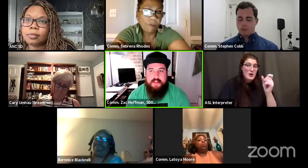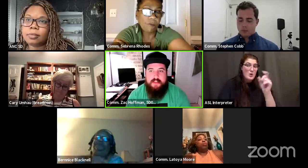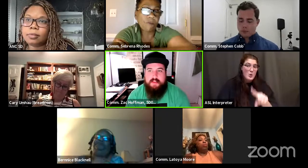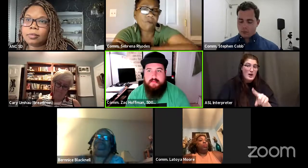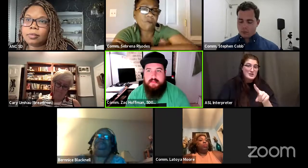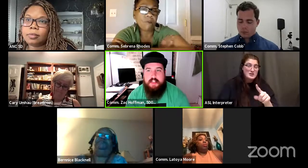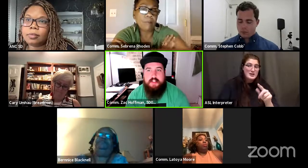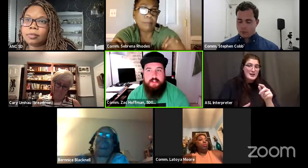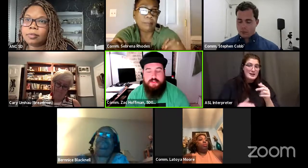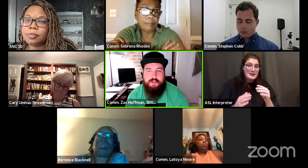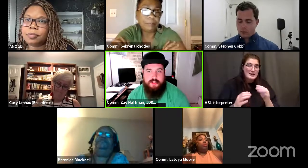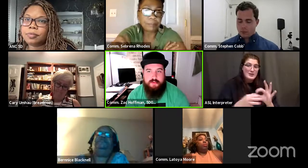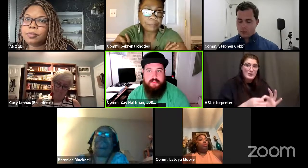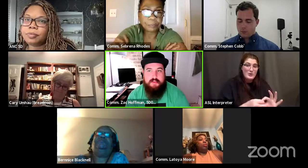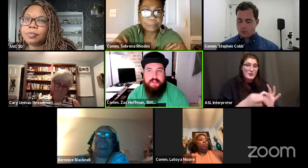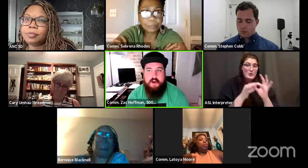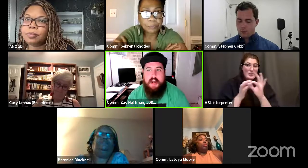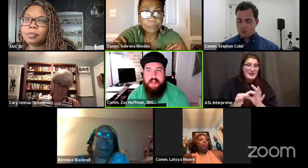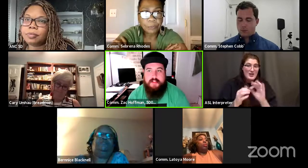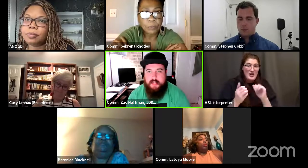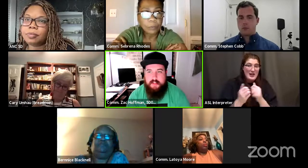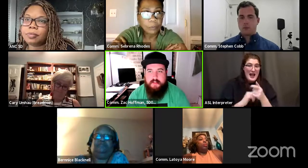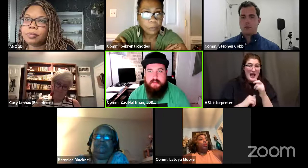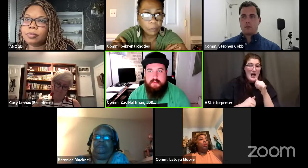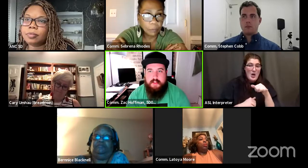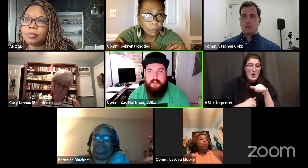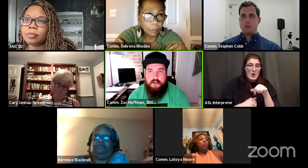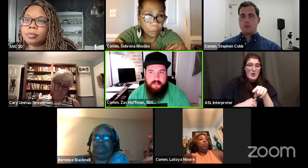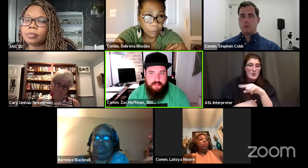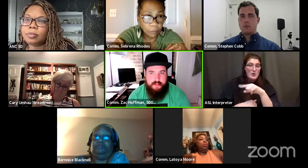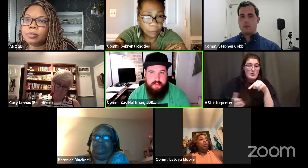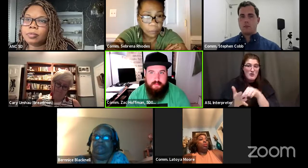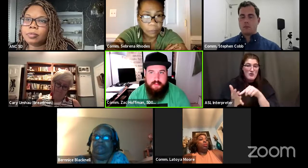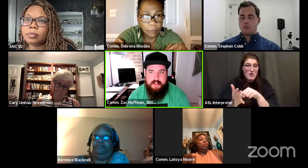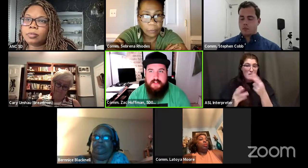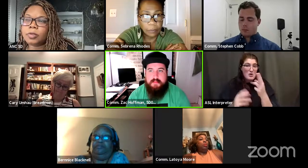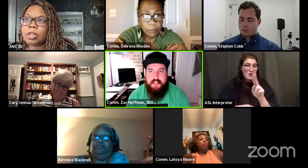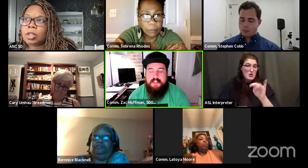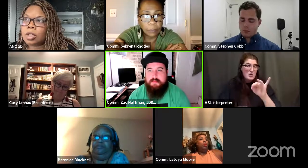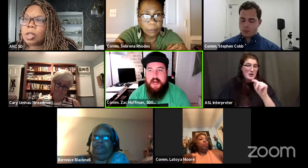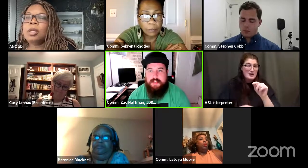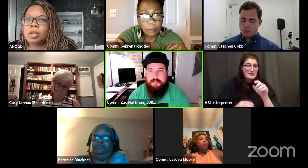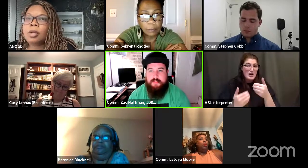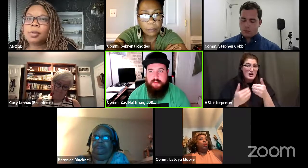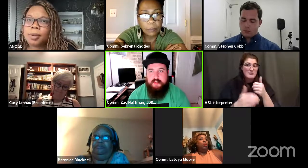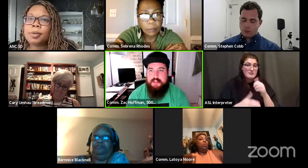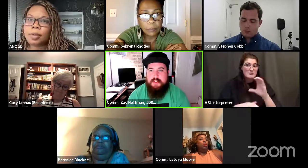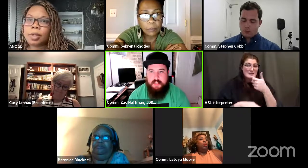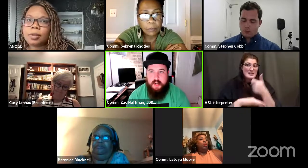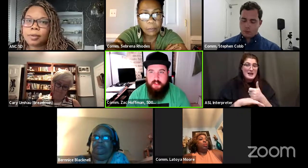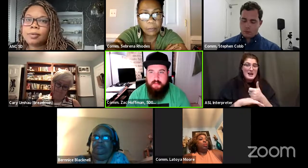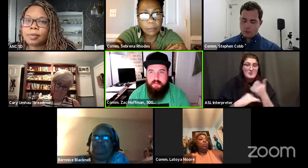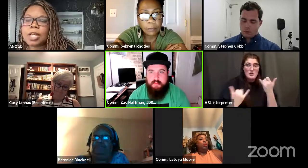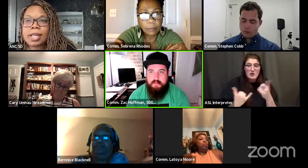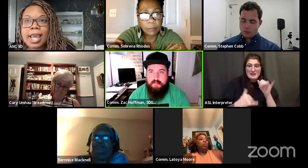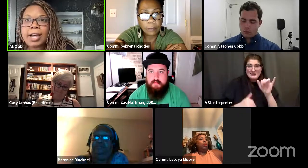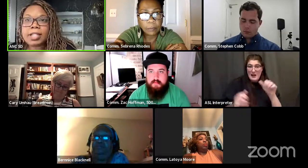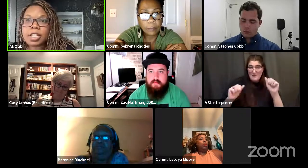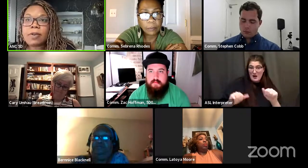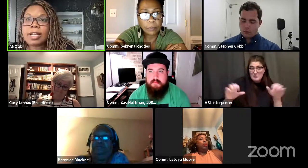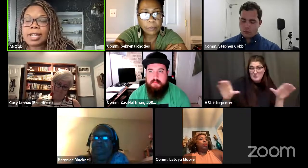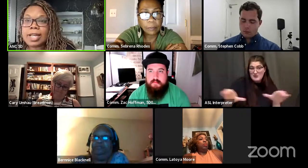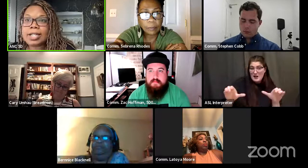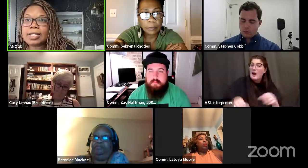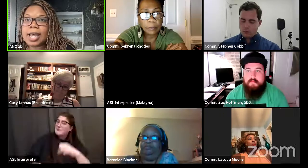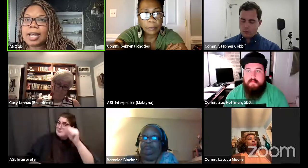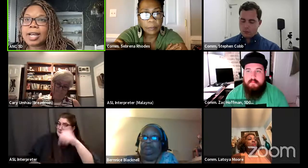the way that the inclusionary zoning units are allocated in the current system? Is that something that's even possible for it to be done? Yeah,